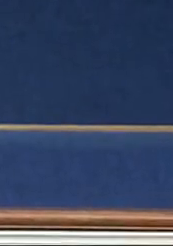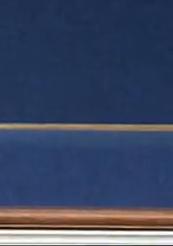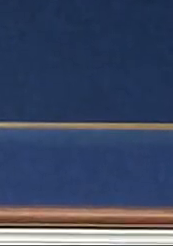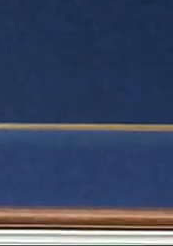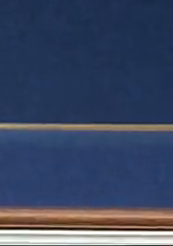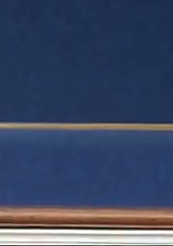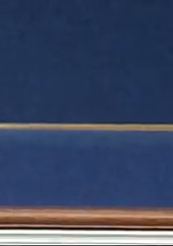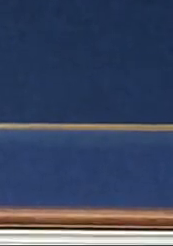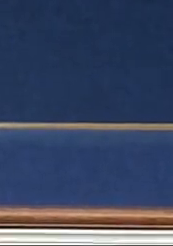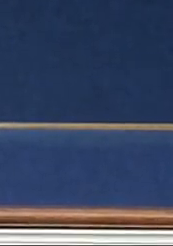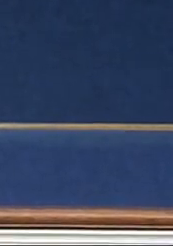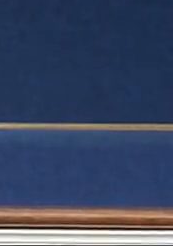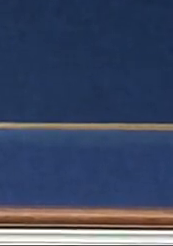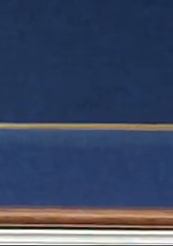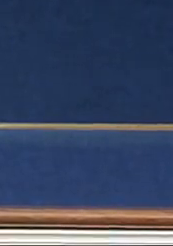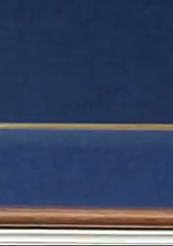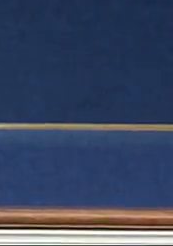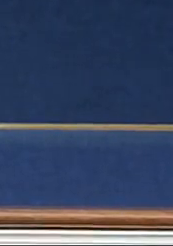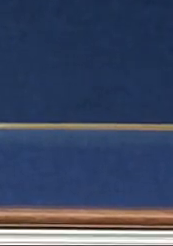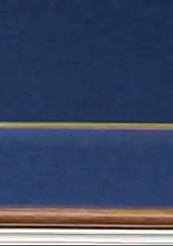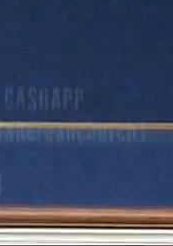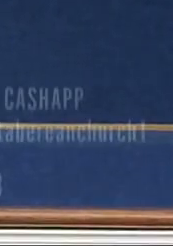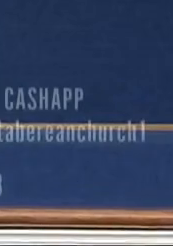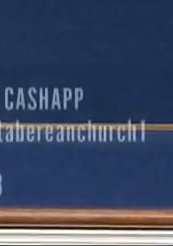We'd like to ask that you remain seated